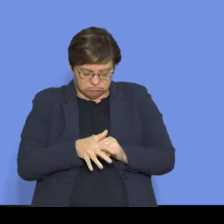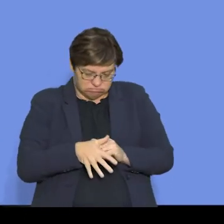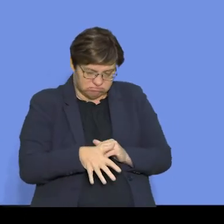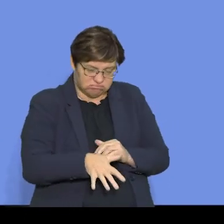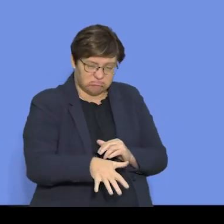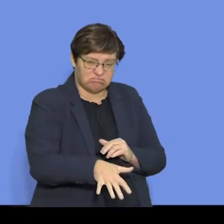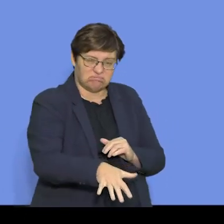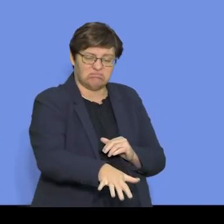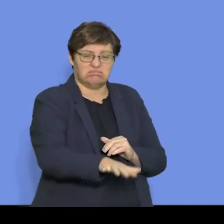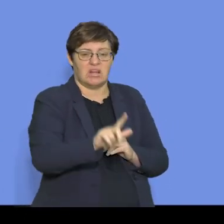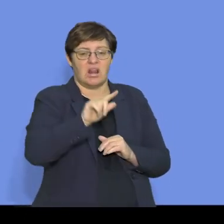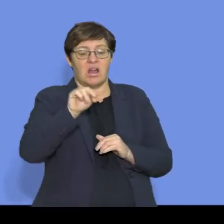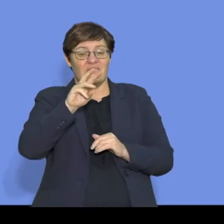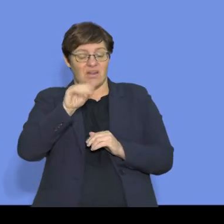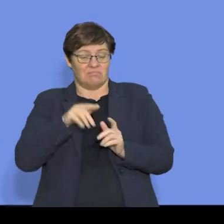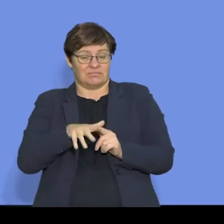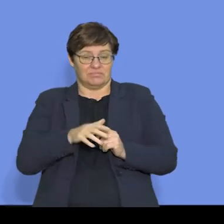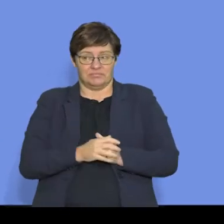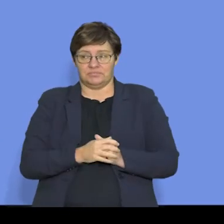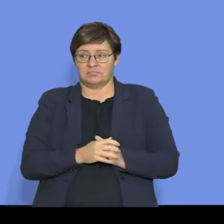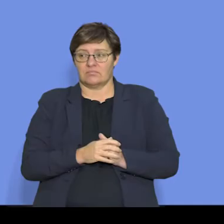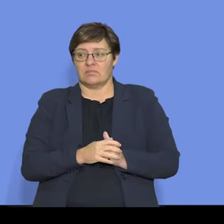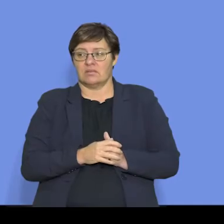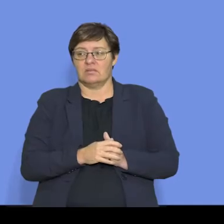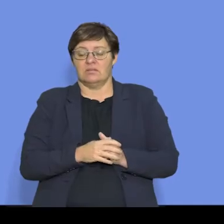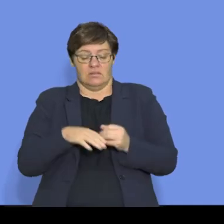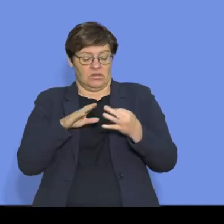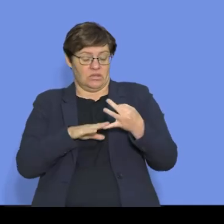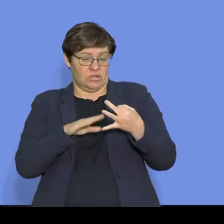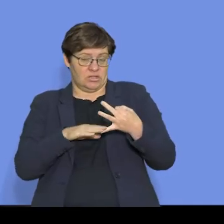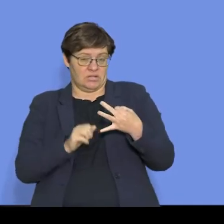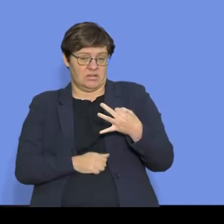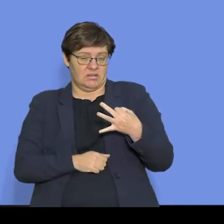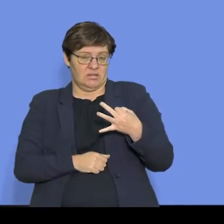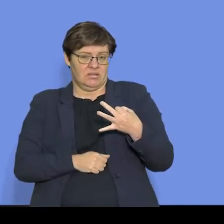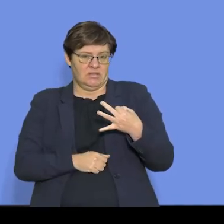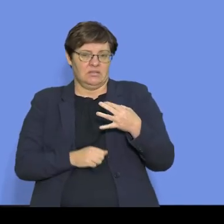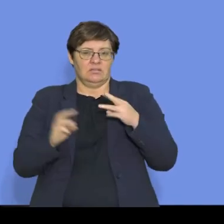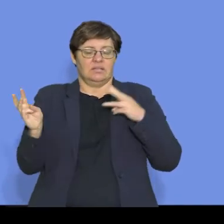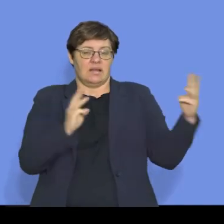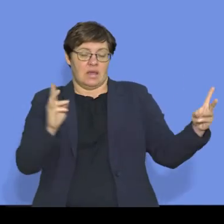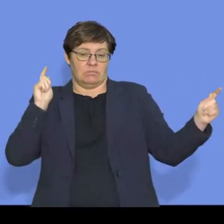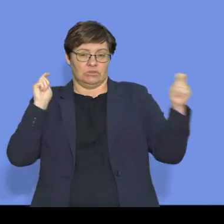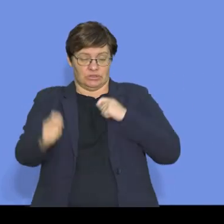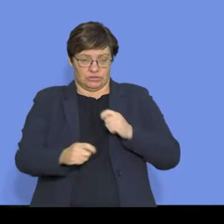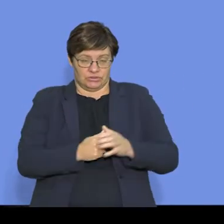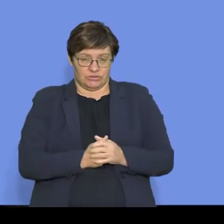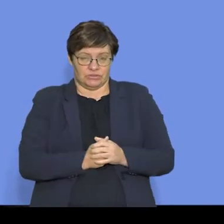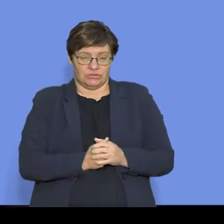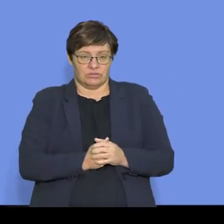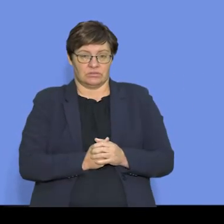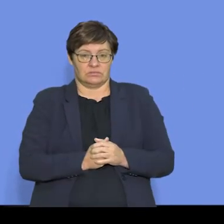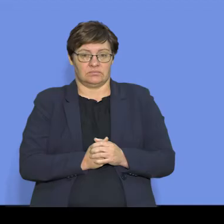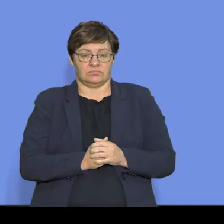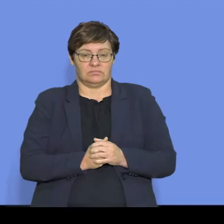liquid lava over large areas. Third one is climate change,